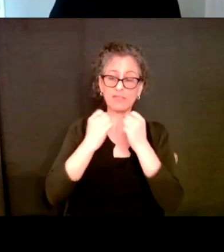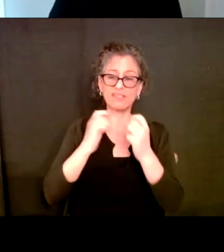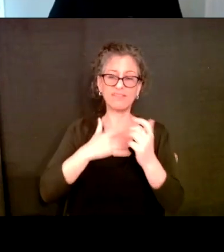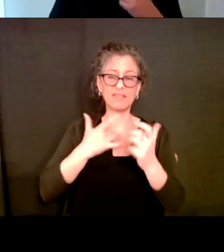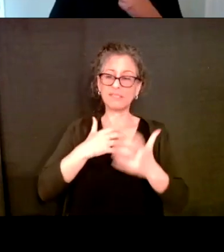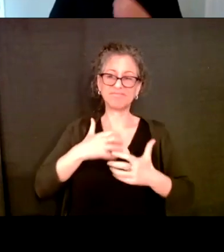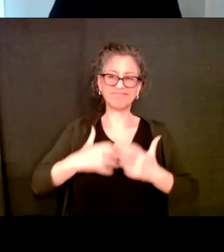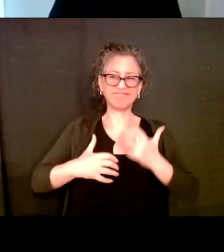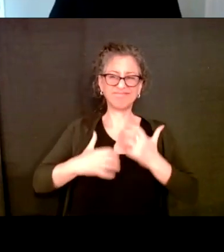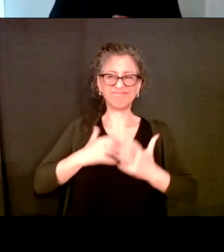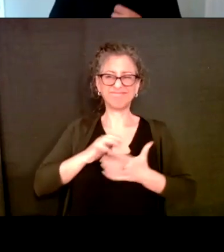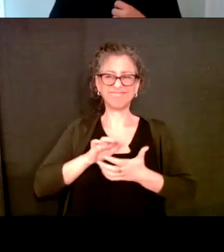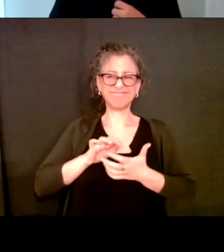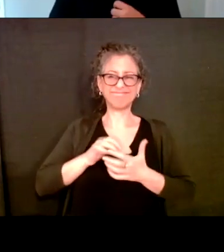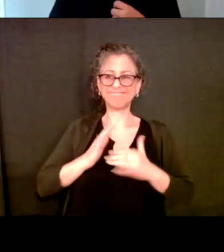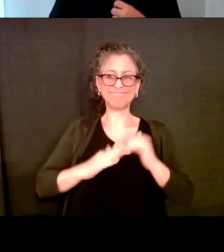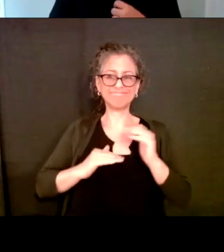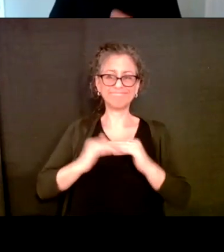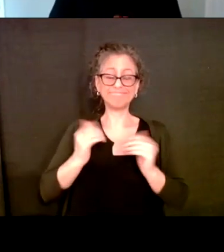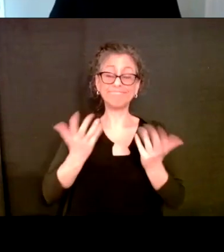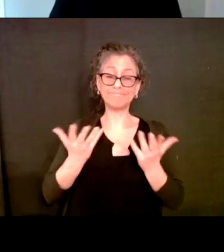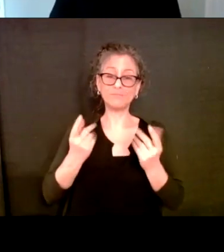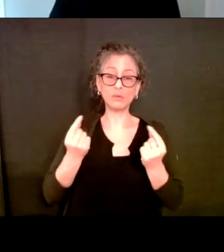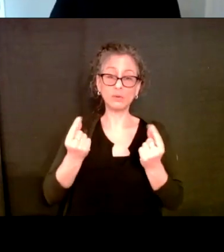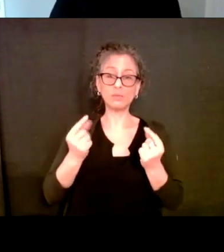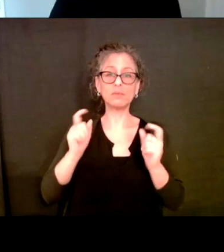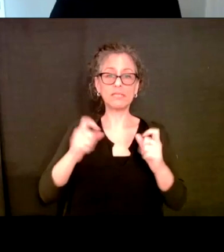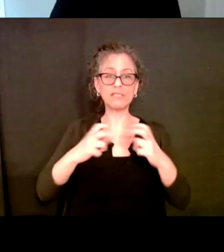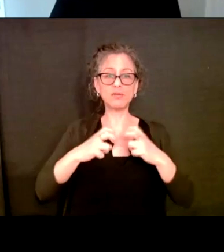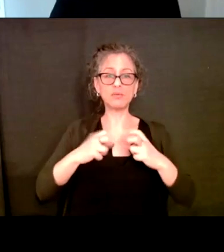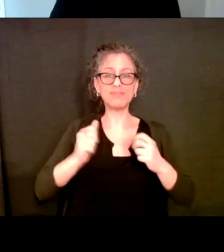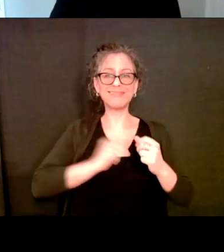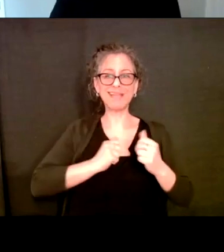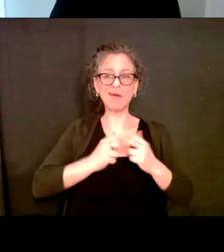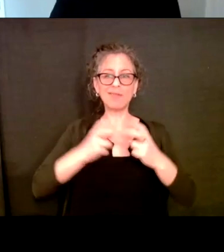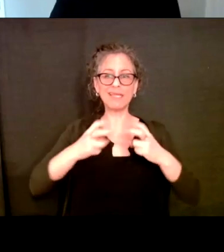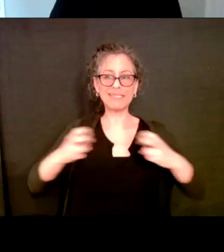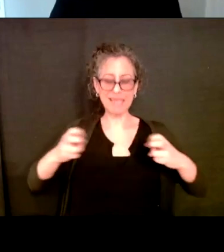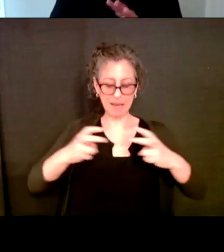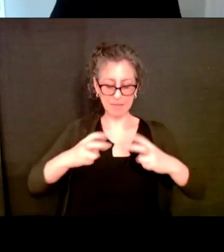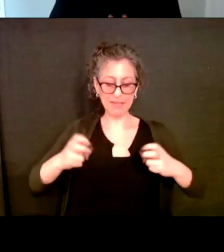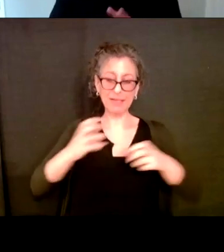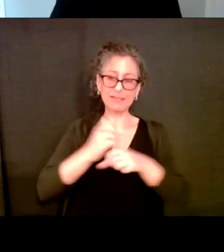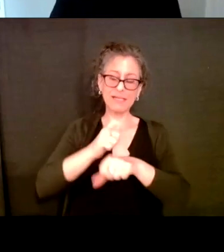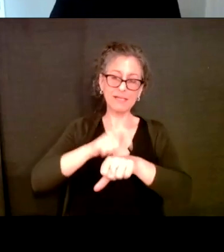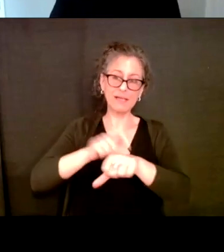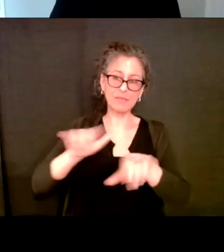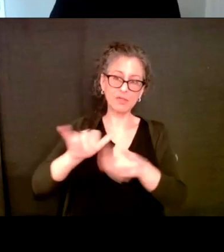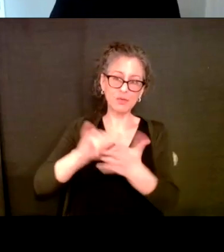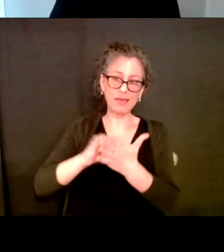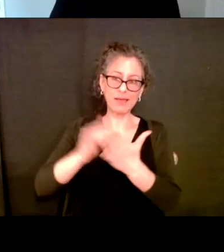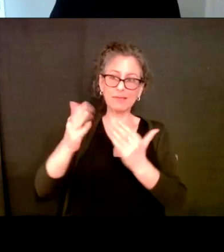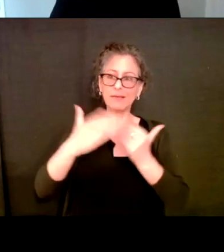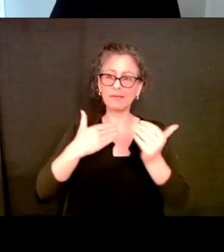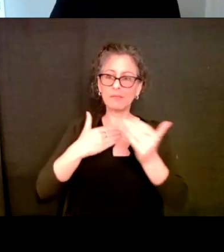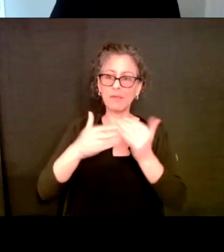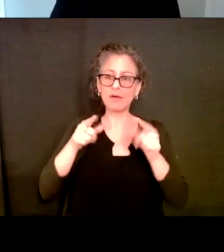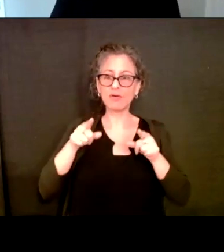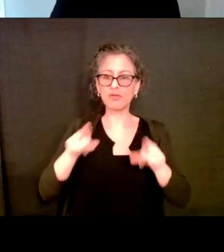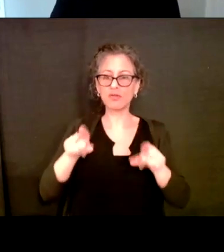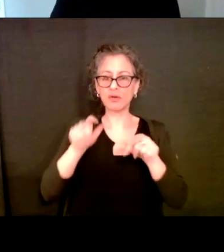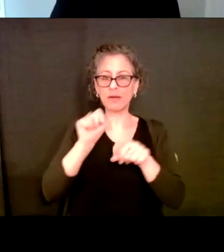discomfort. We need to begin to self-examine and take the time to do that, even in the busy work of